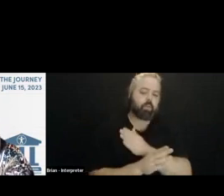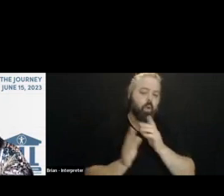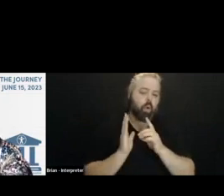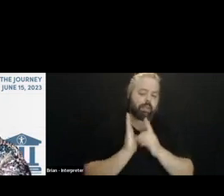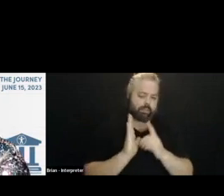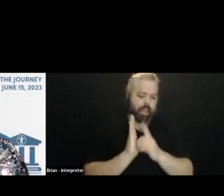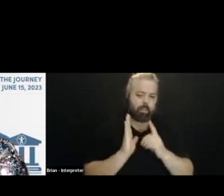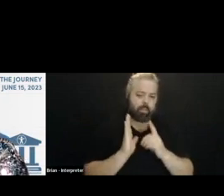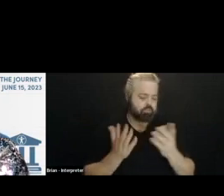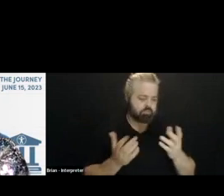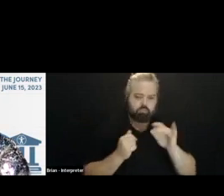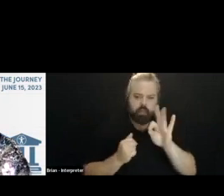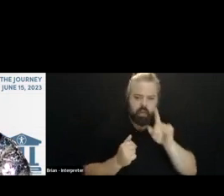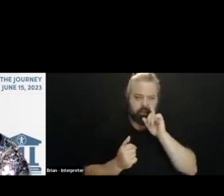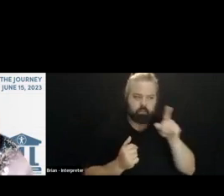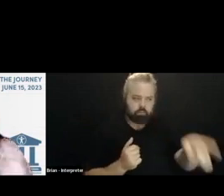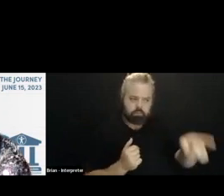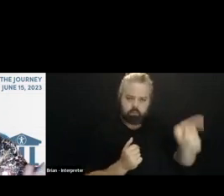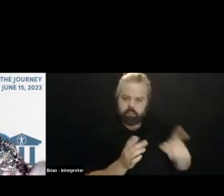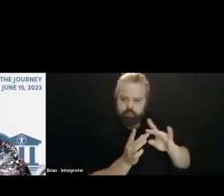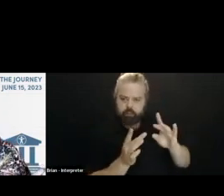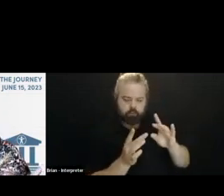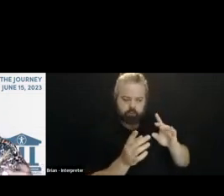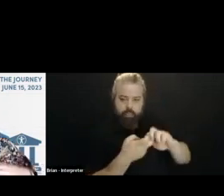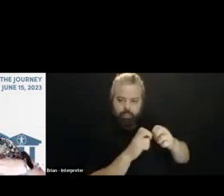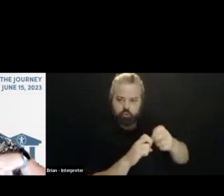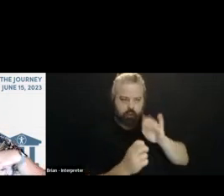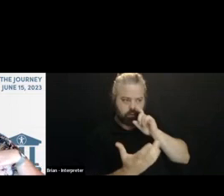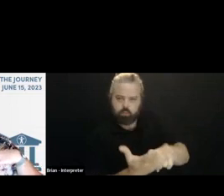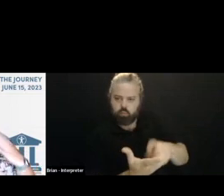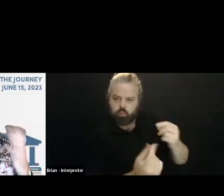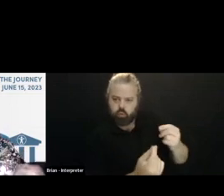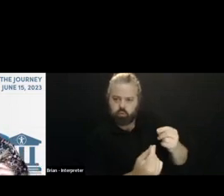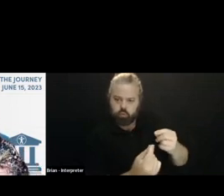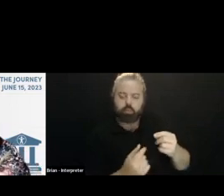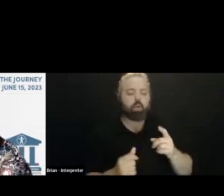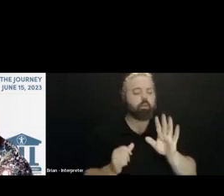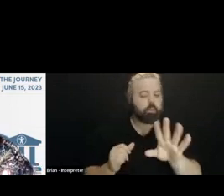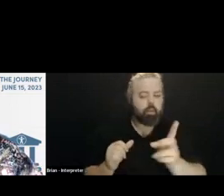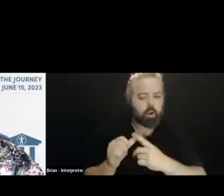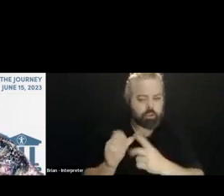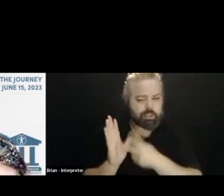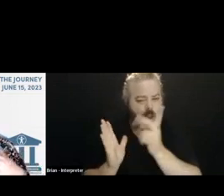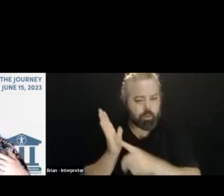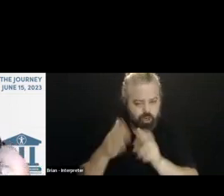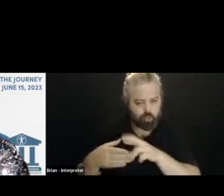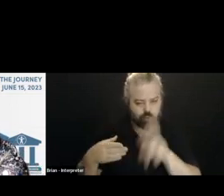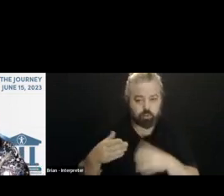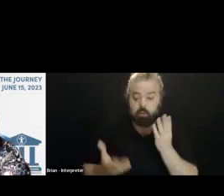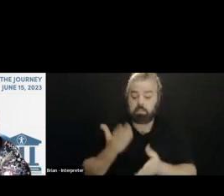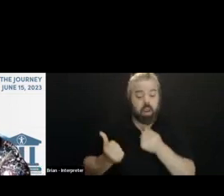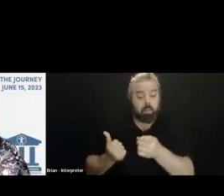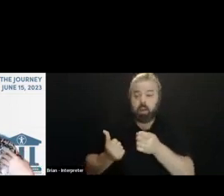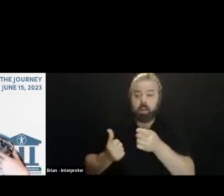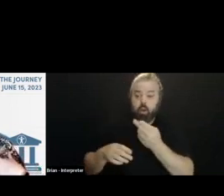of the issues that I'm about to talk about. So first off, double check your results. Sometimes it might be user error on your part, or there might just be a